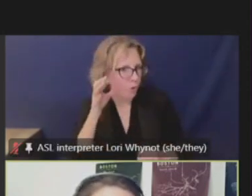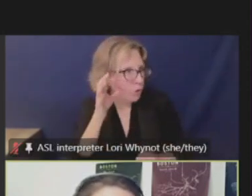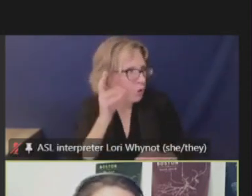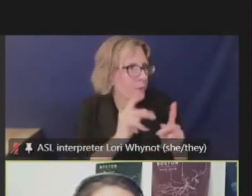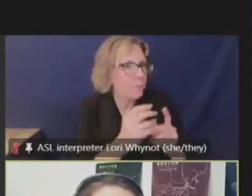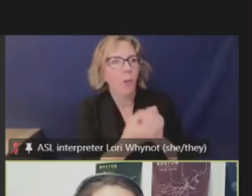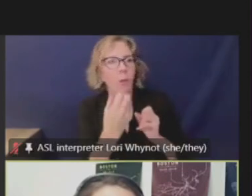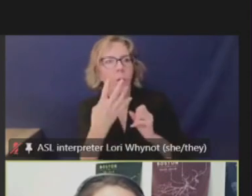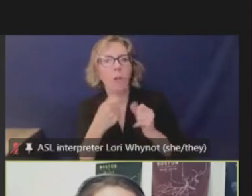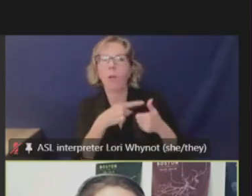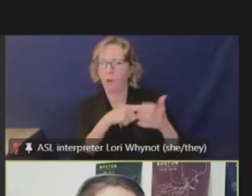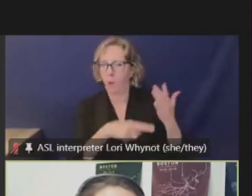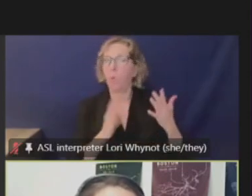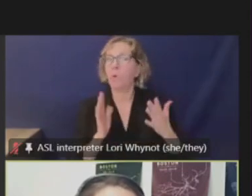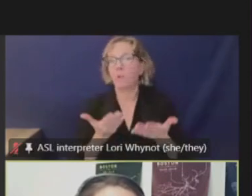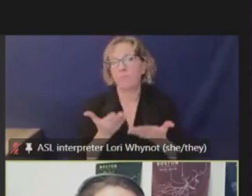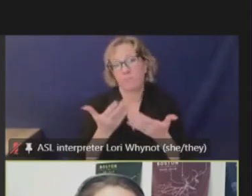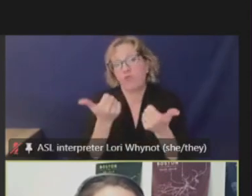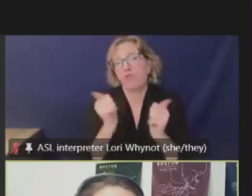slide.